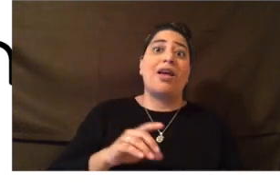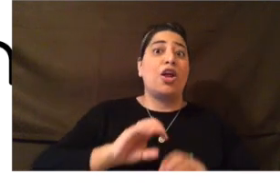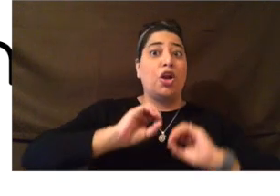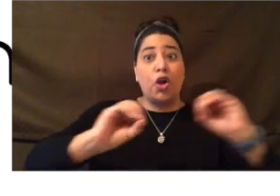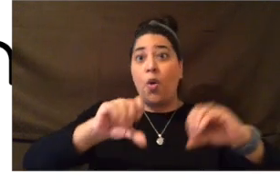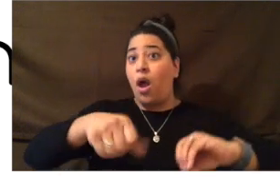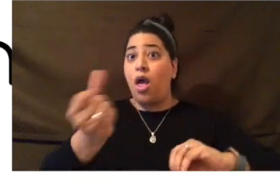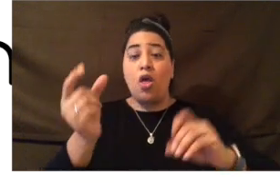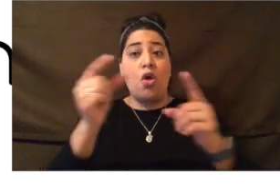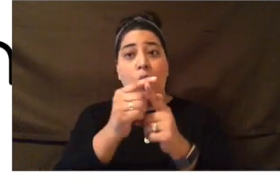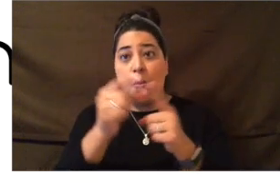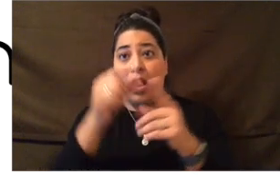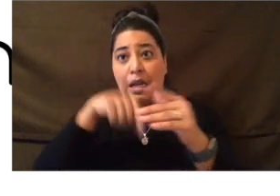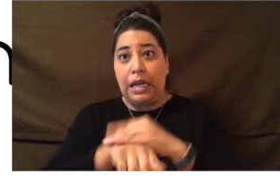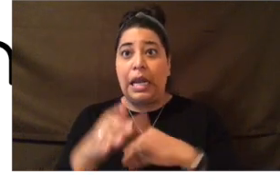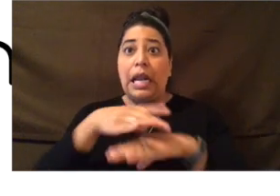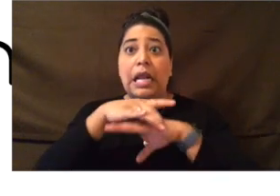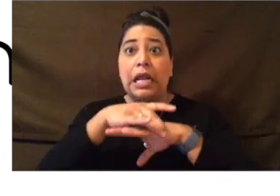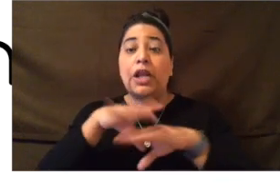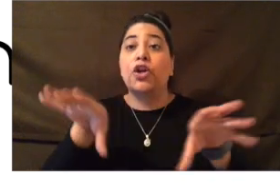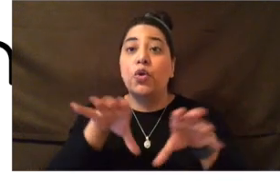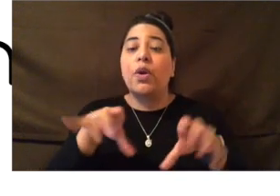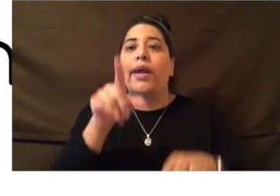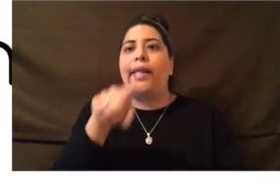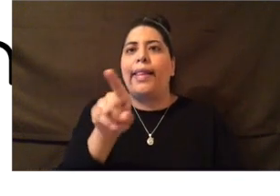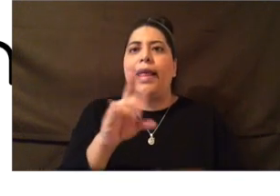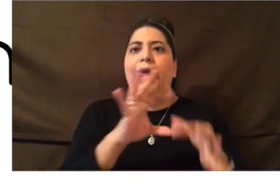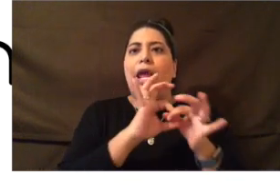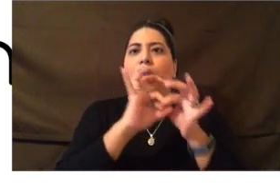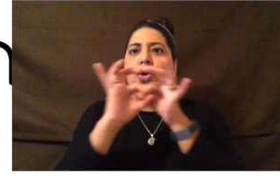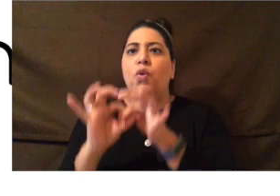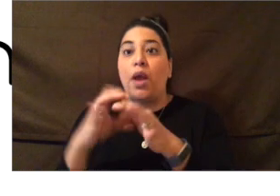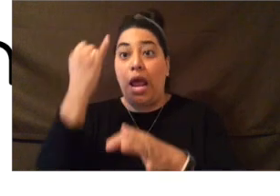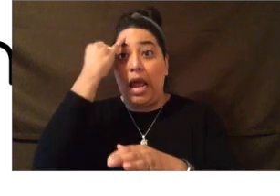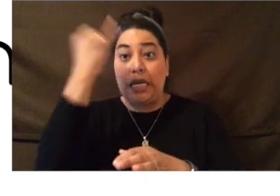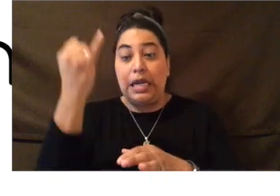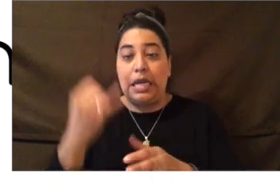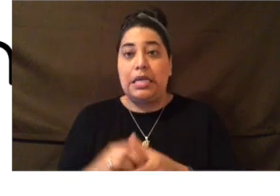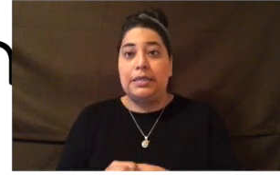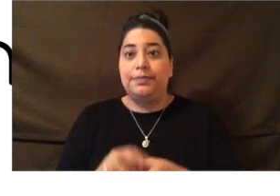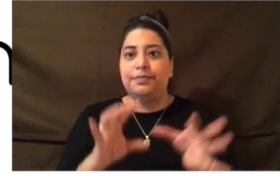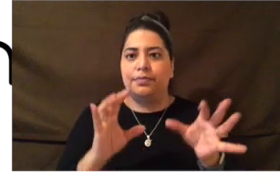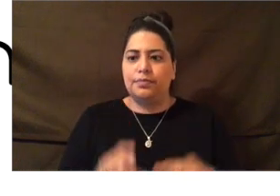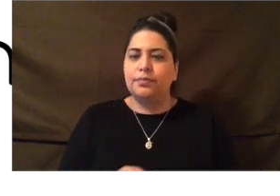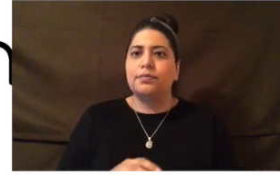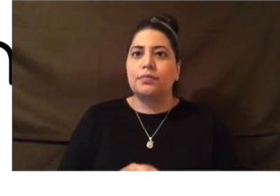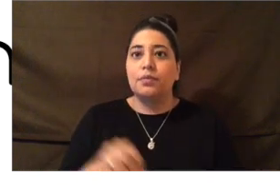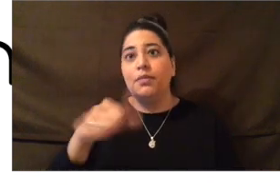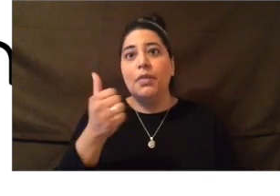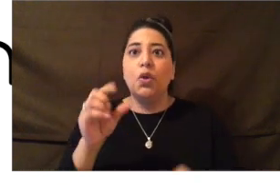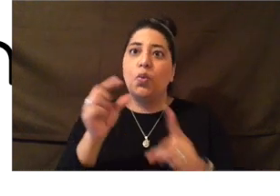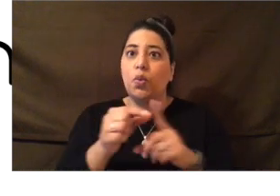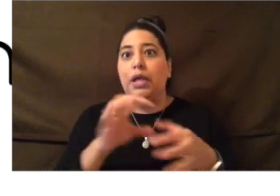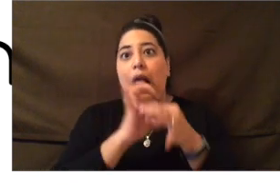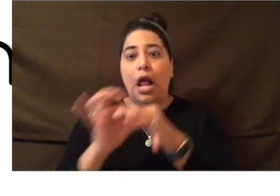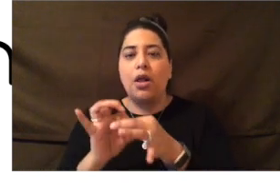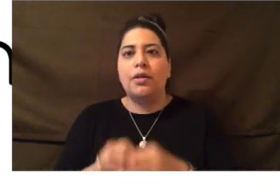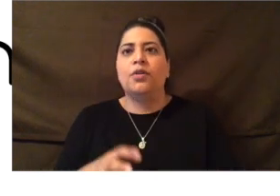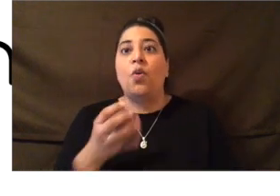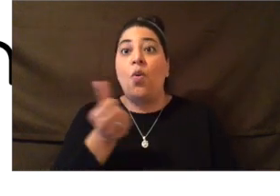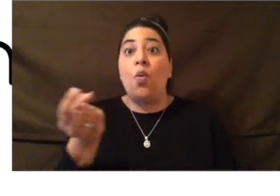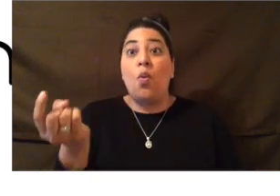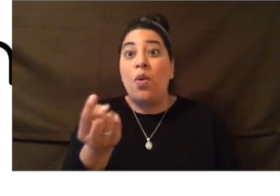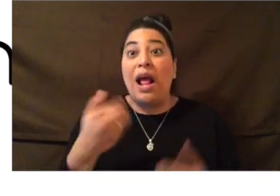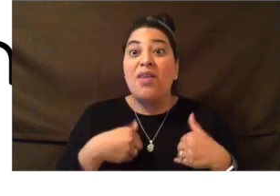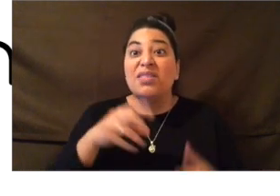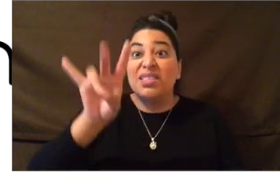superhero words because they do something that no other word in the English language can do. They join things together, they join